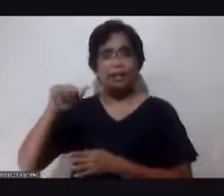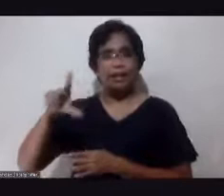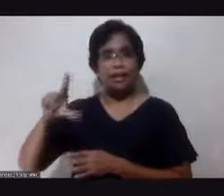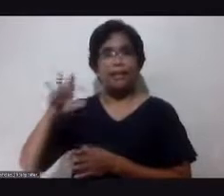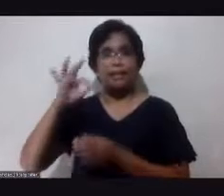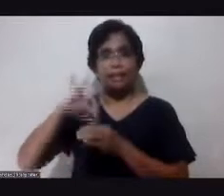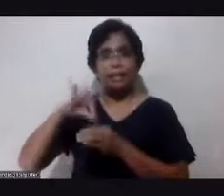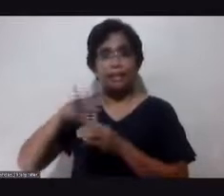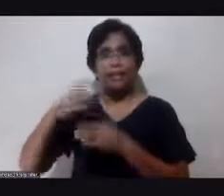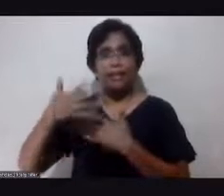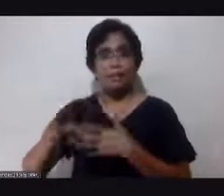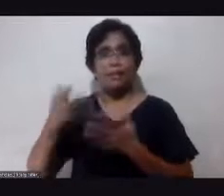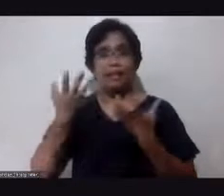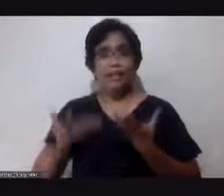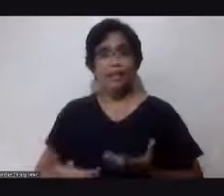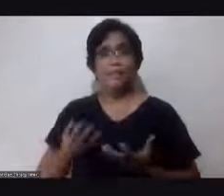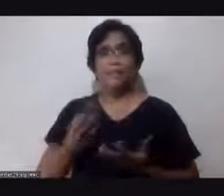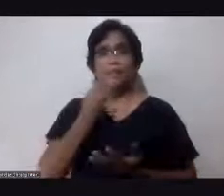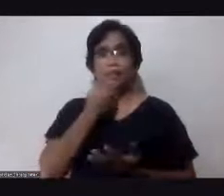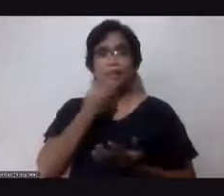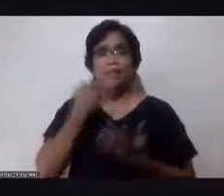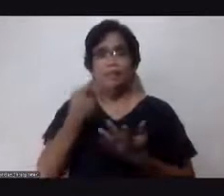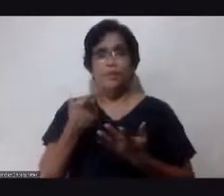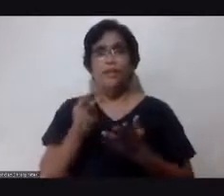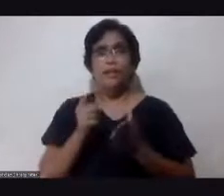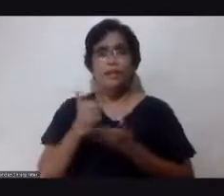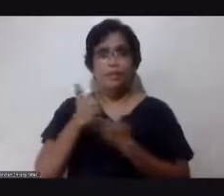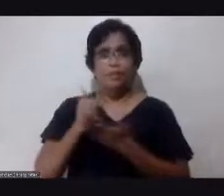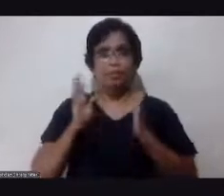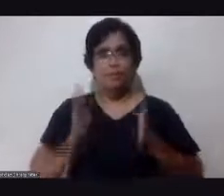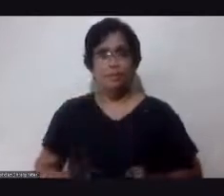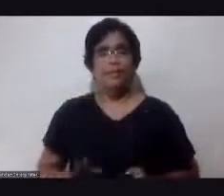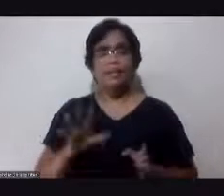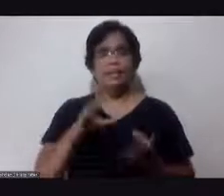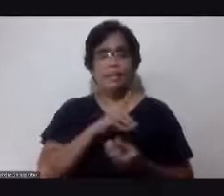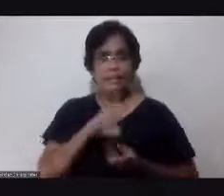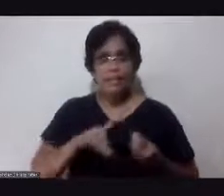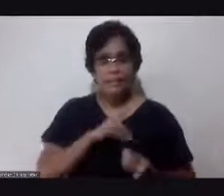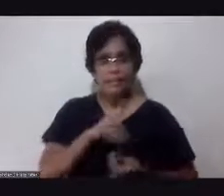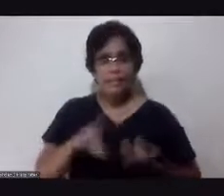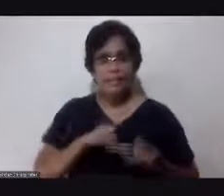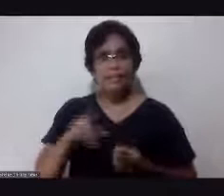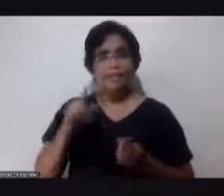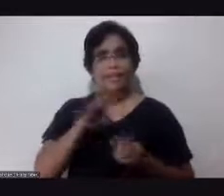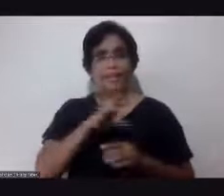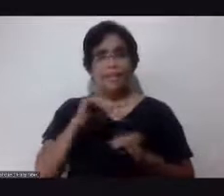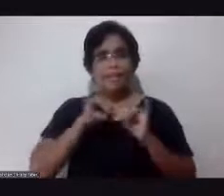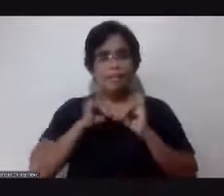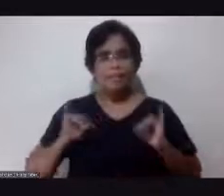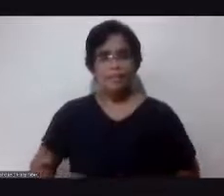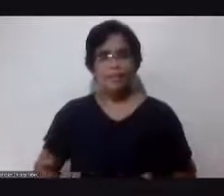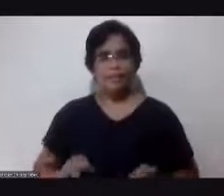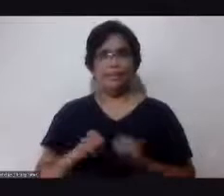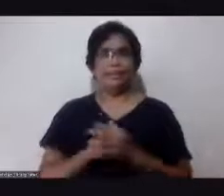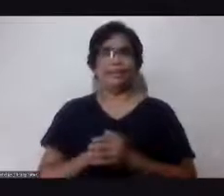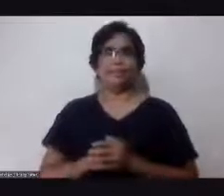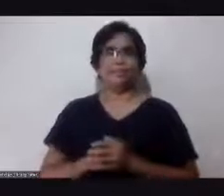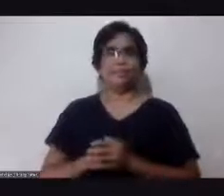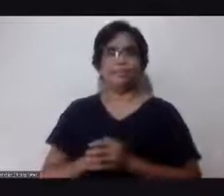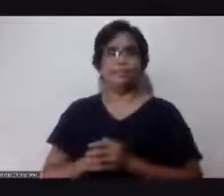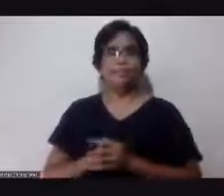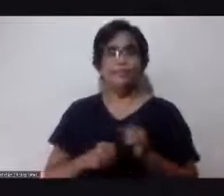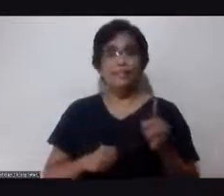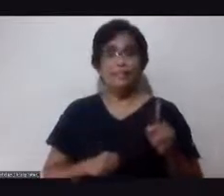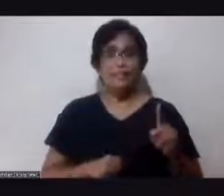help your body with your digestion and immune system from Aling Vicky, okay? Brother Eng? So, Brother